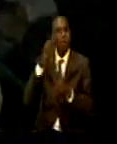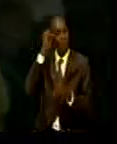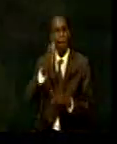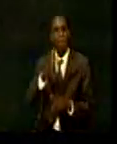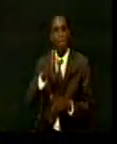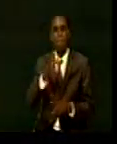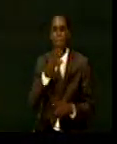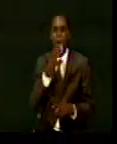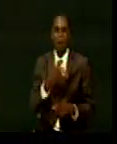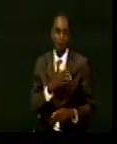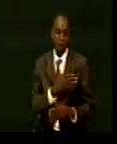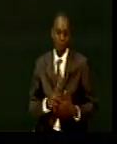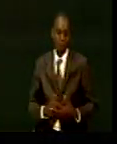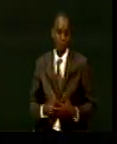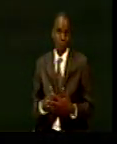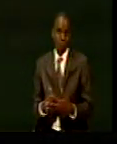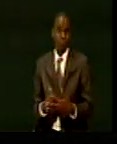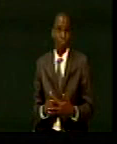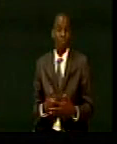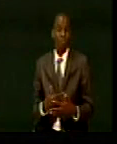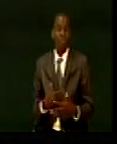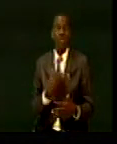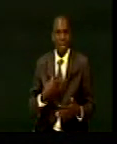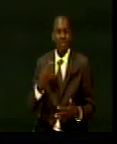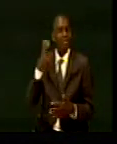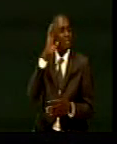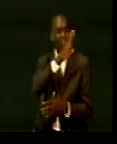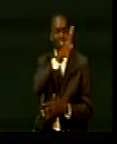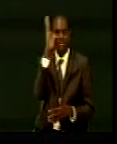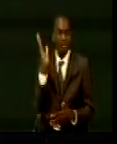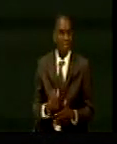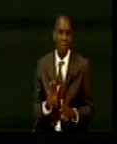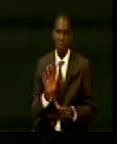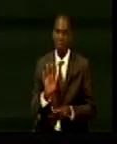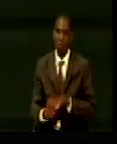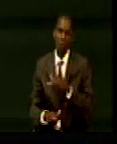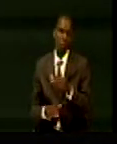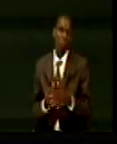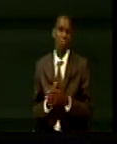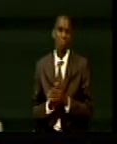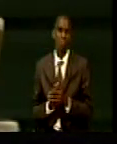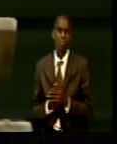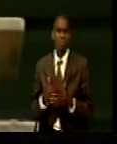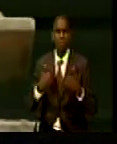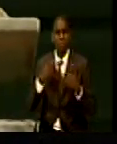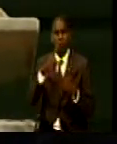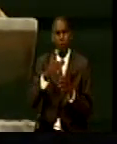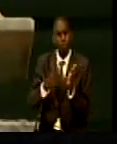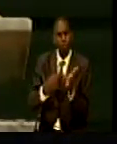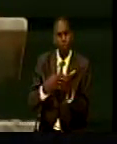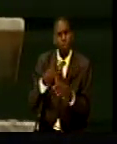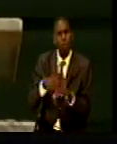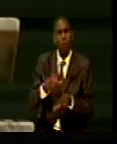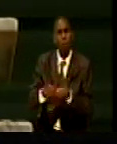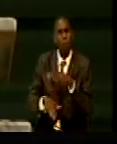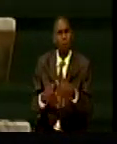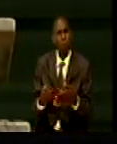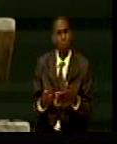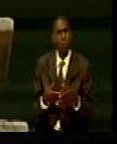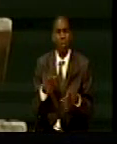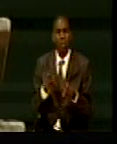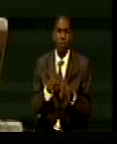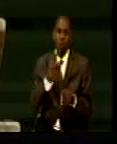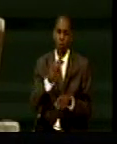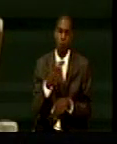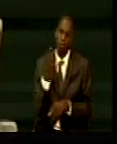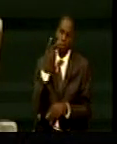who never had walked. And have you ever walked? Sometimes, you know, as you see somebody and you say,